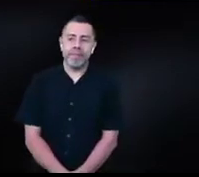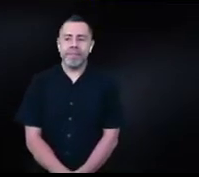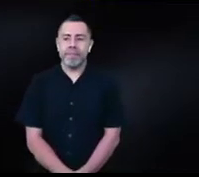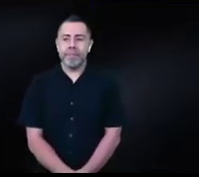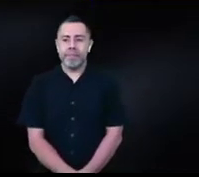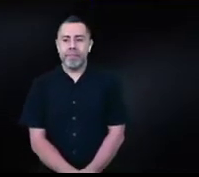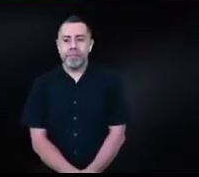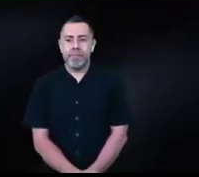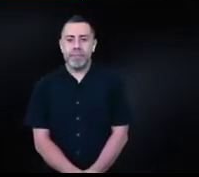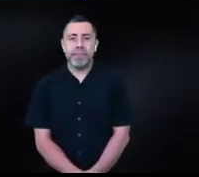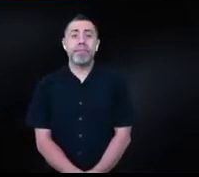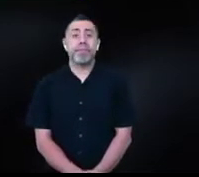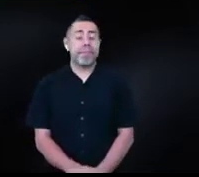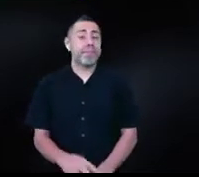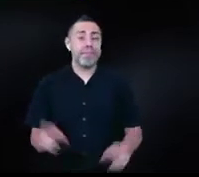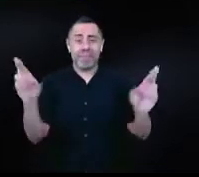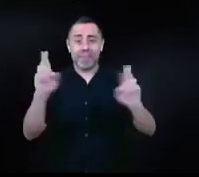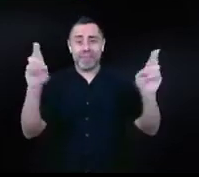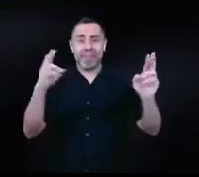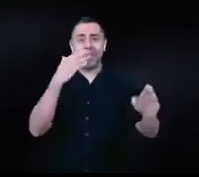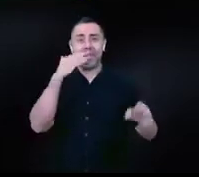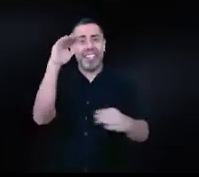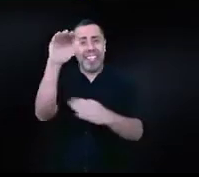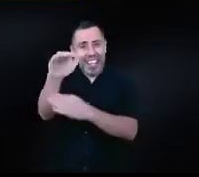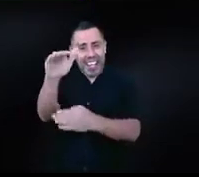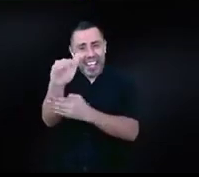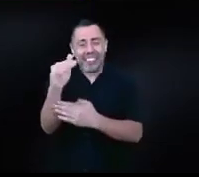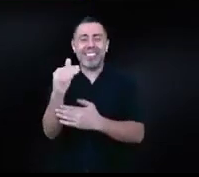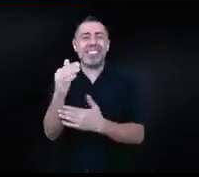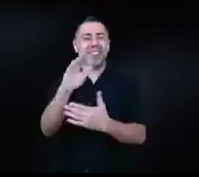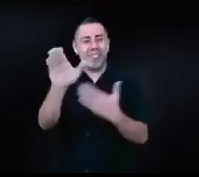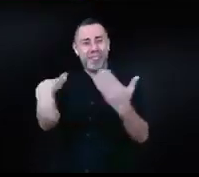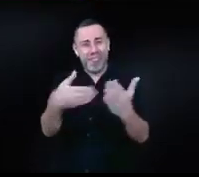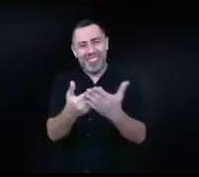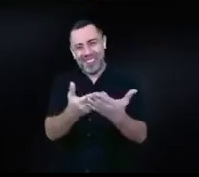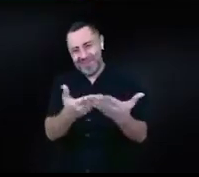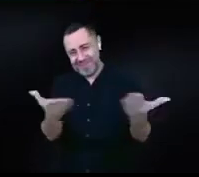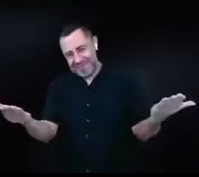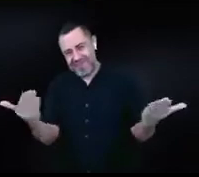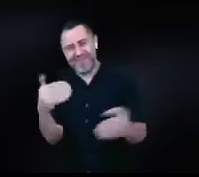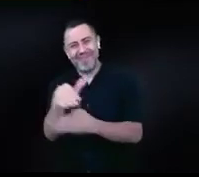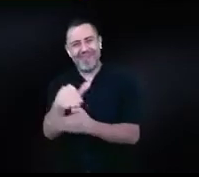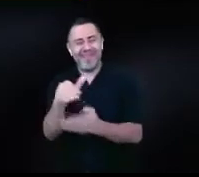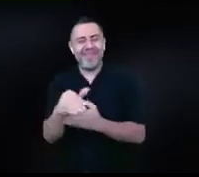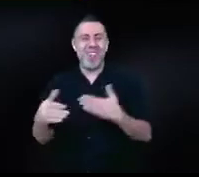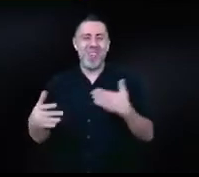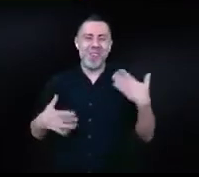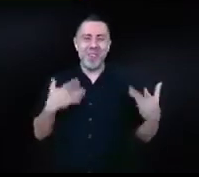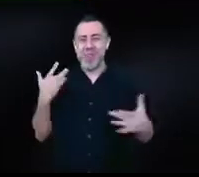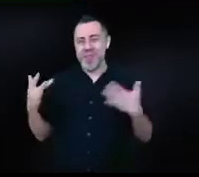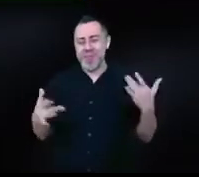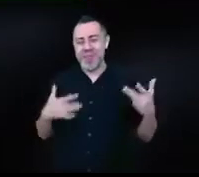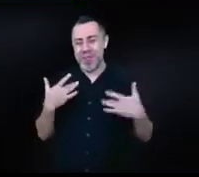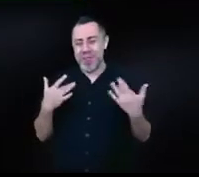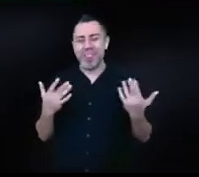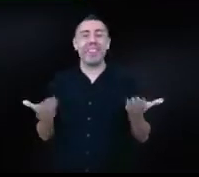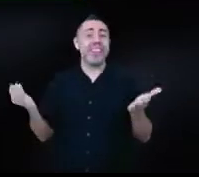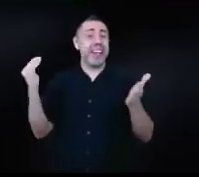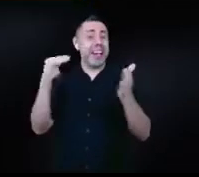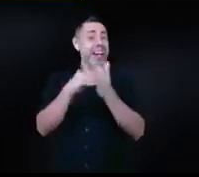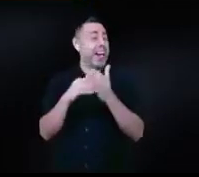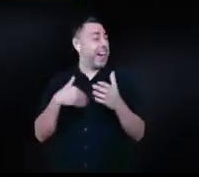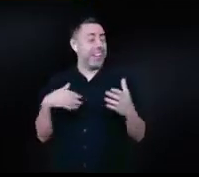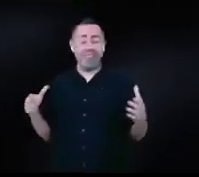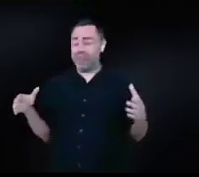Okay. All right, a very good evening to everybody this evening. We are so excited. We're back here again on